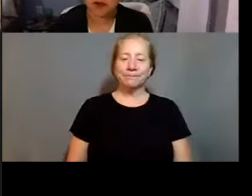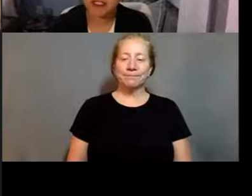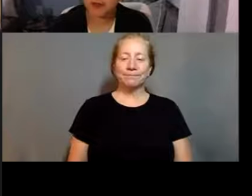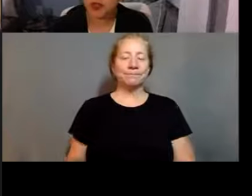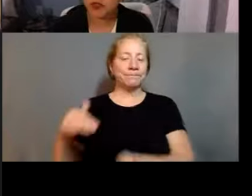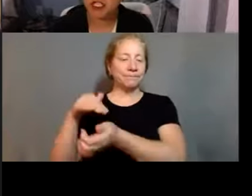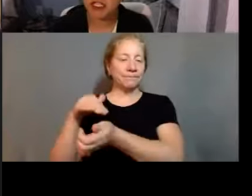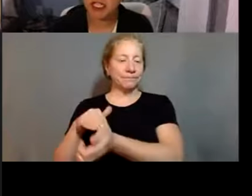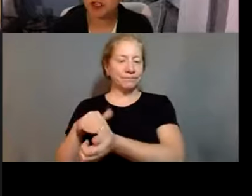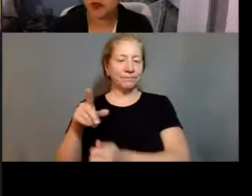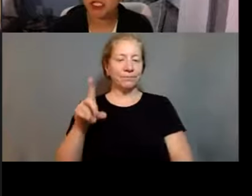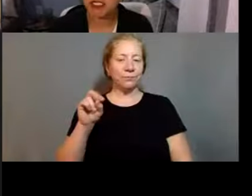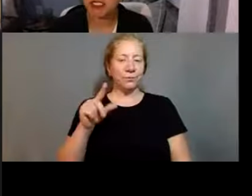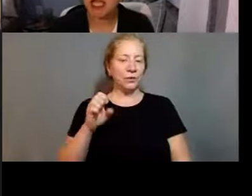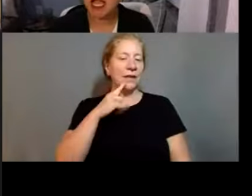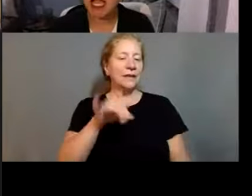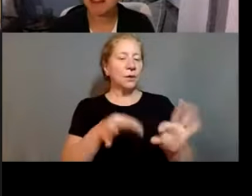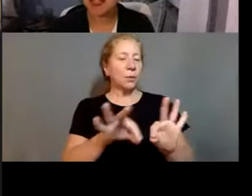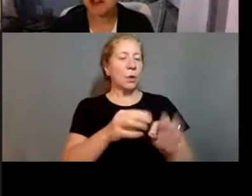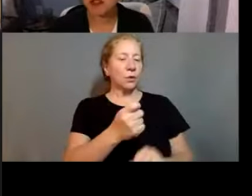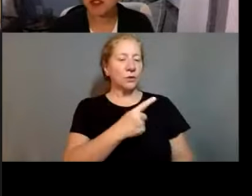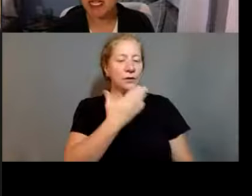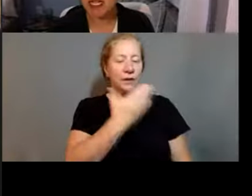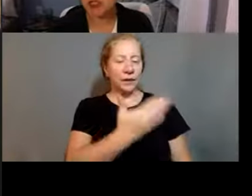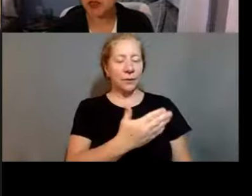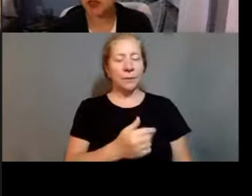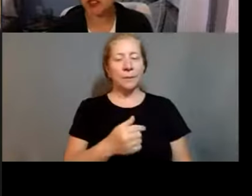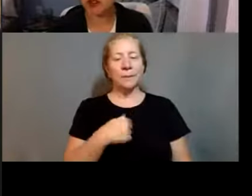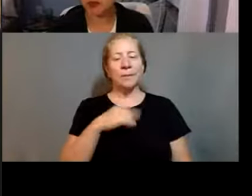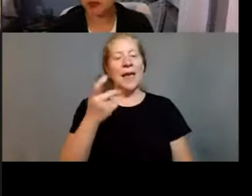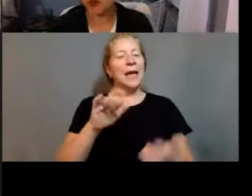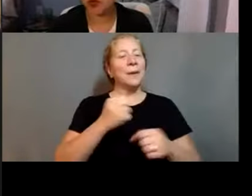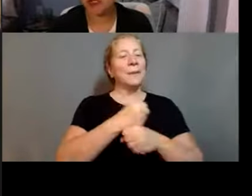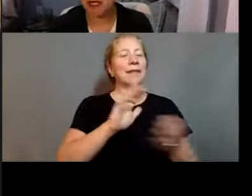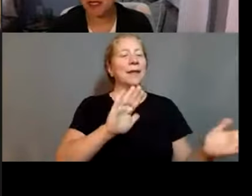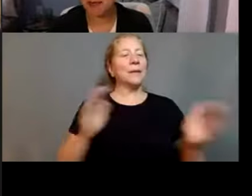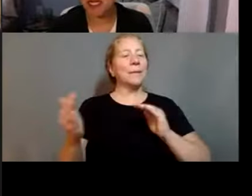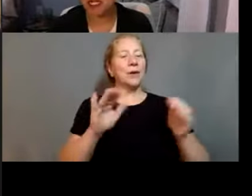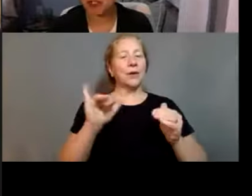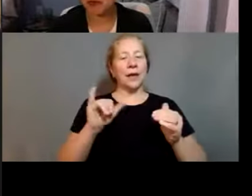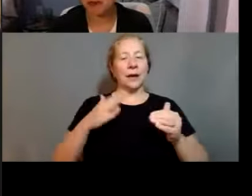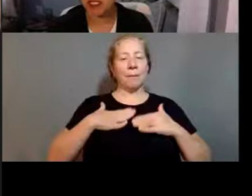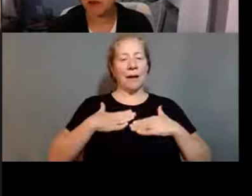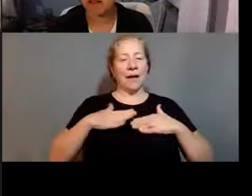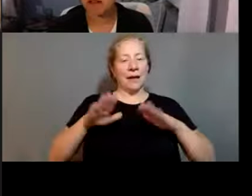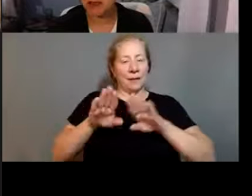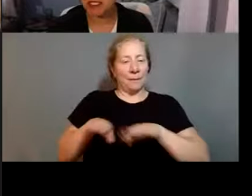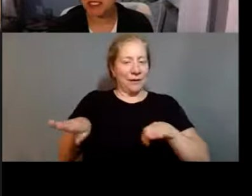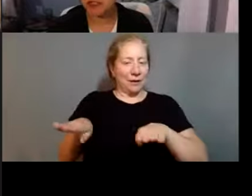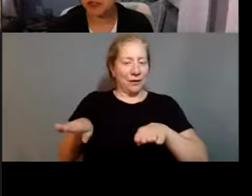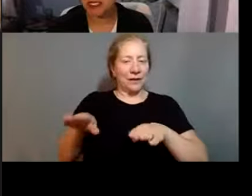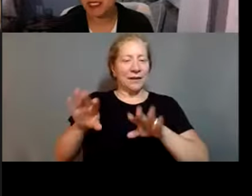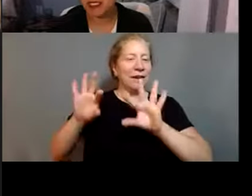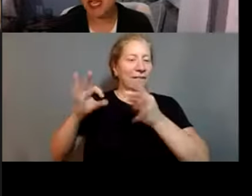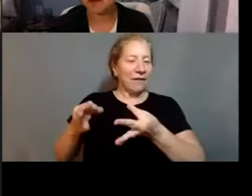So that's an important question. Thank you for that question. And I also liken it to, the world I'm in, pediatrics, right? Because we have families